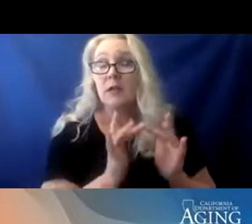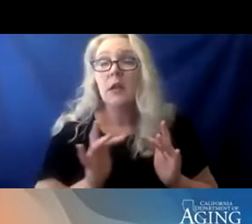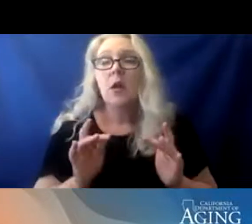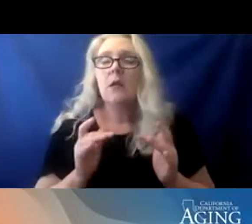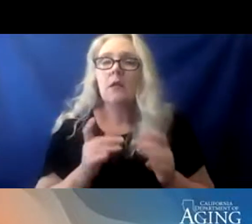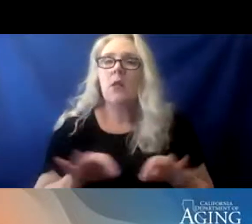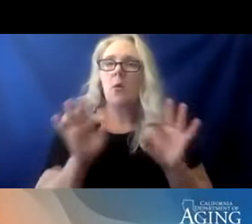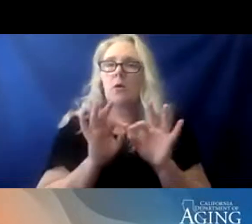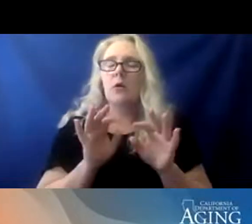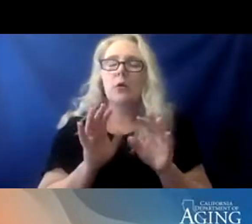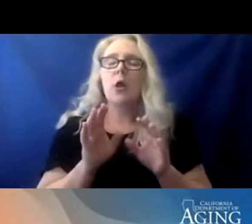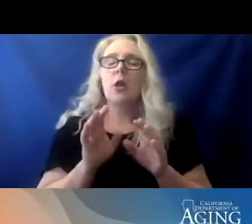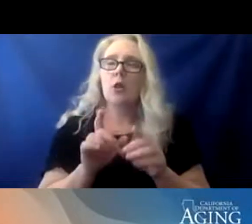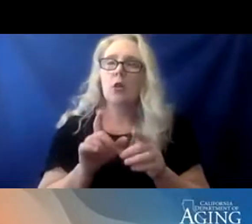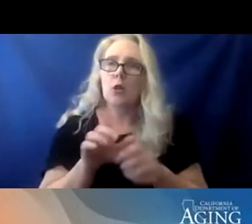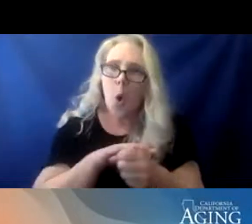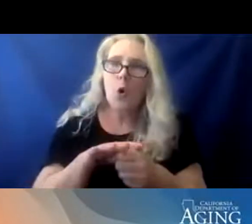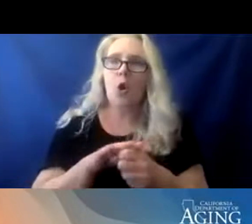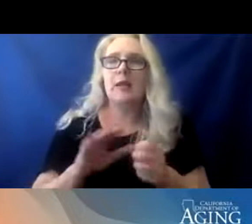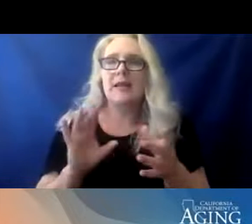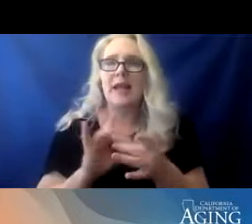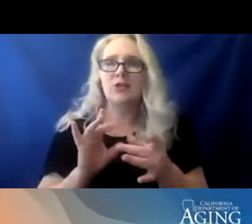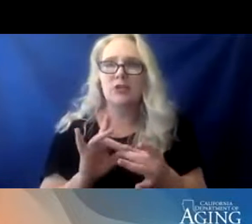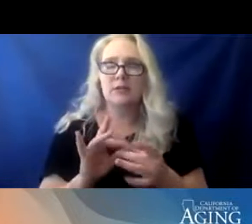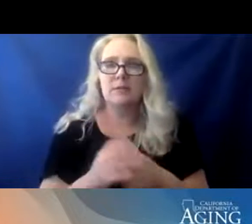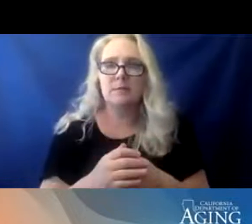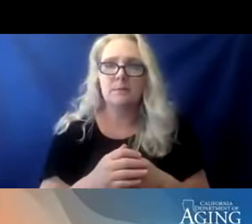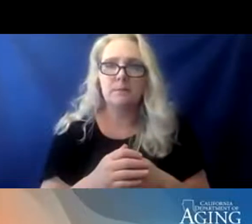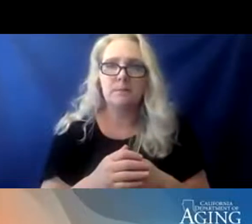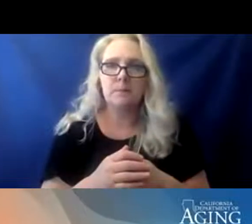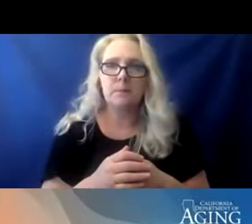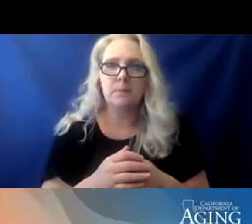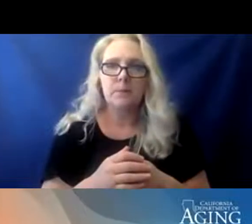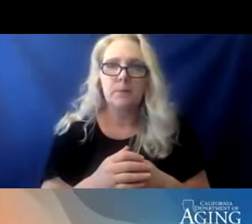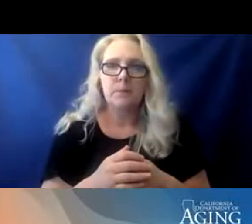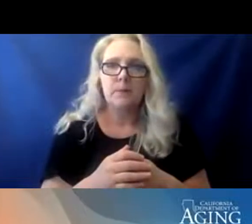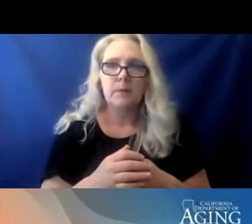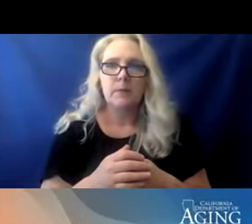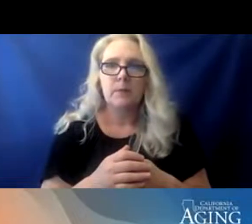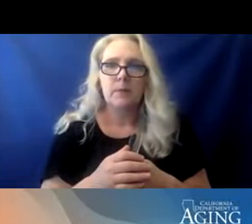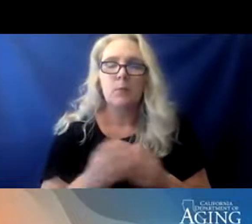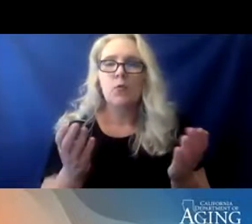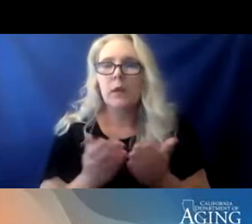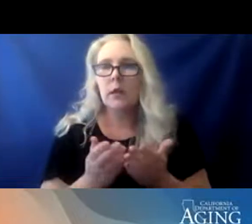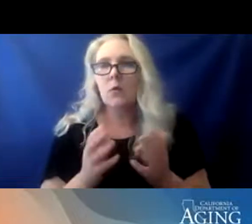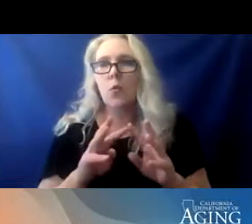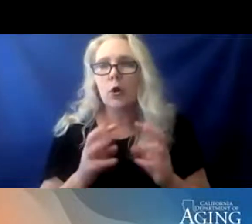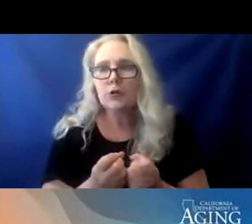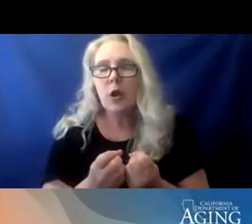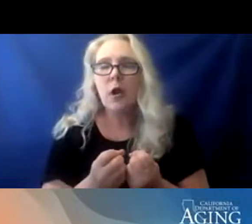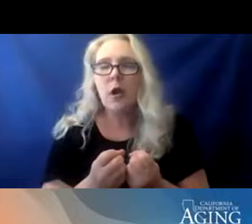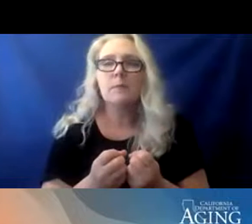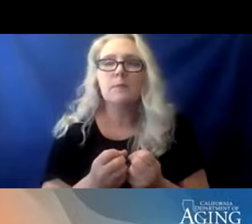connections. So we'd love to partner with you, as we have with the SCAN Foundation, on bringing local convenings and workshops across